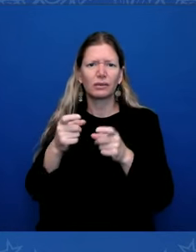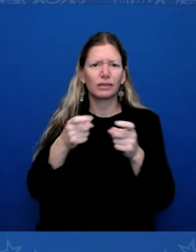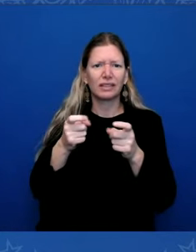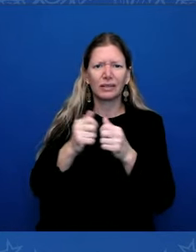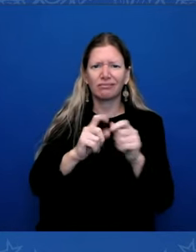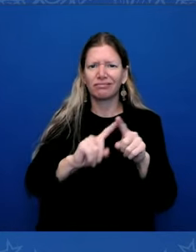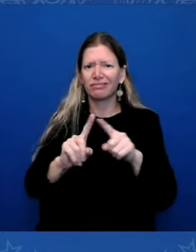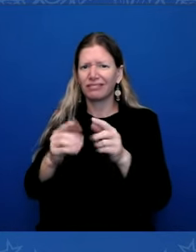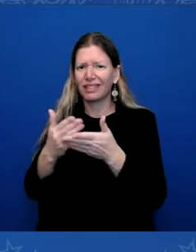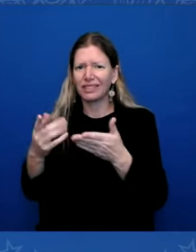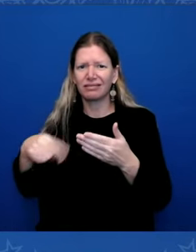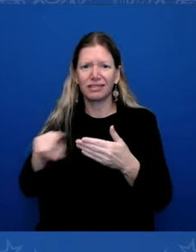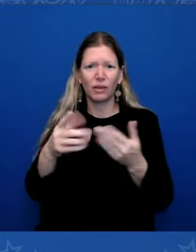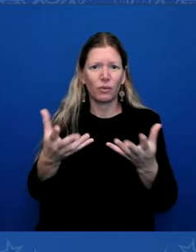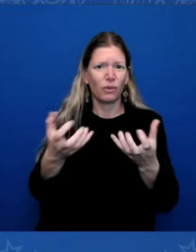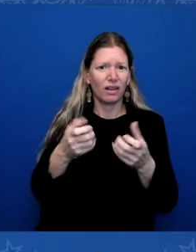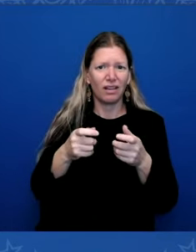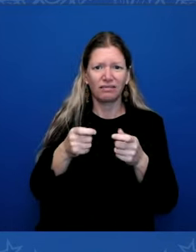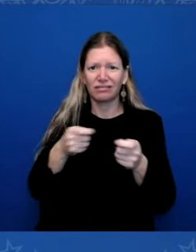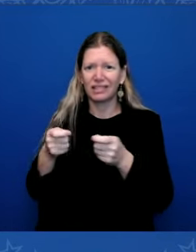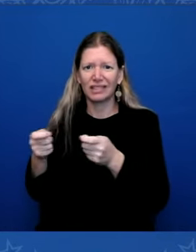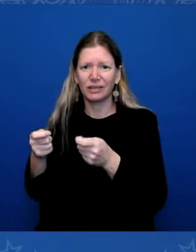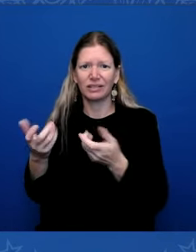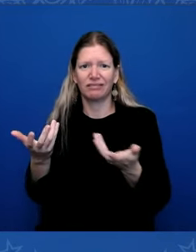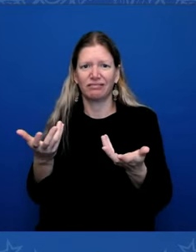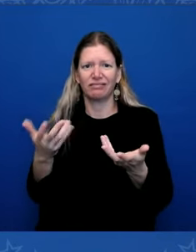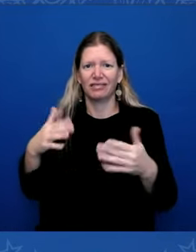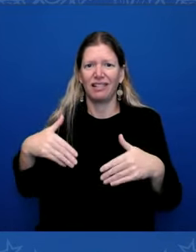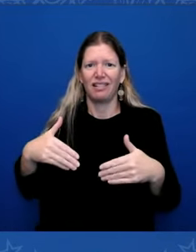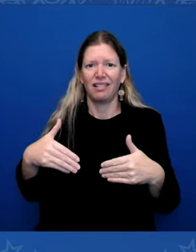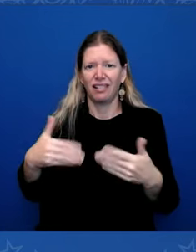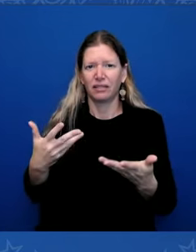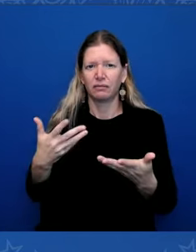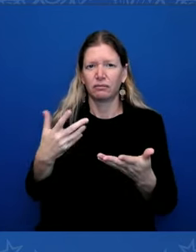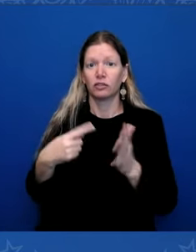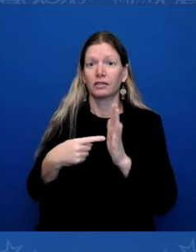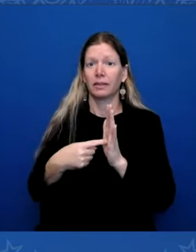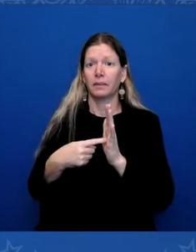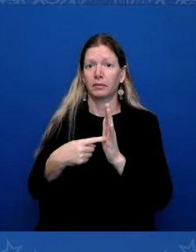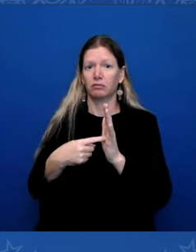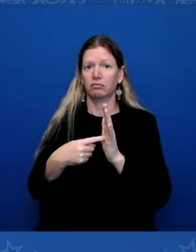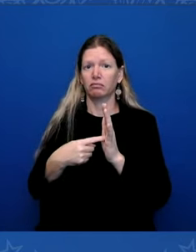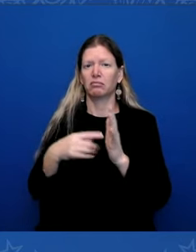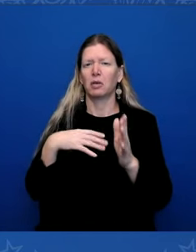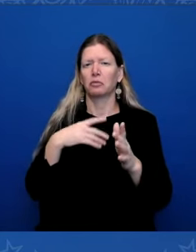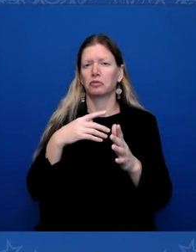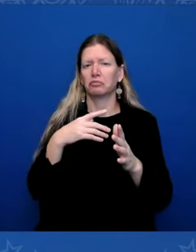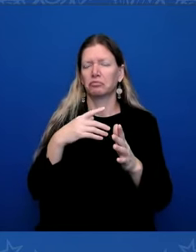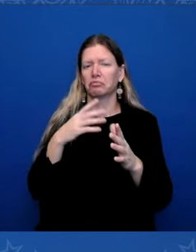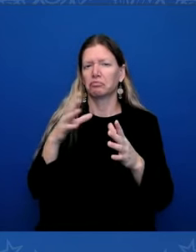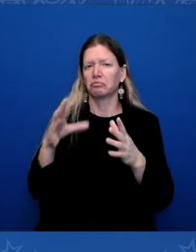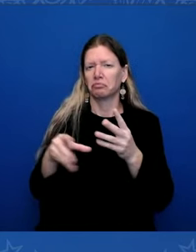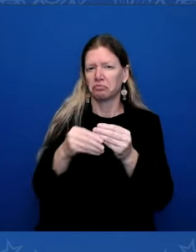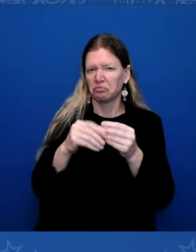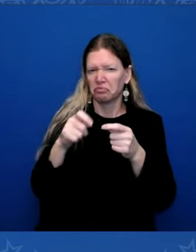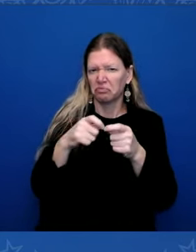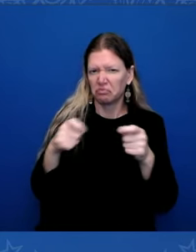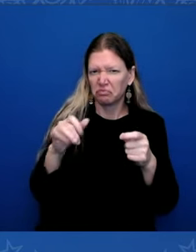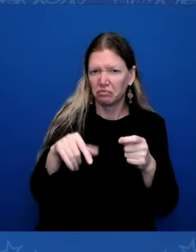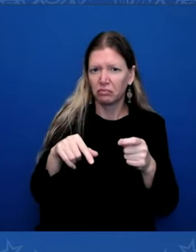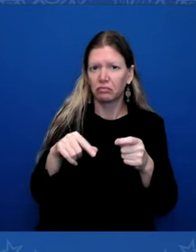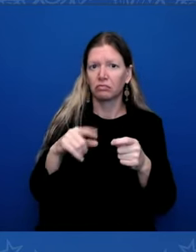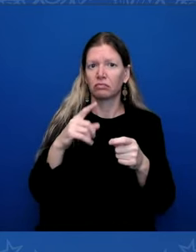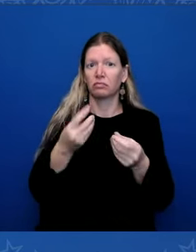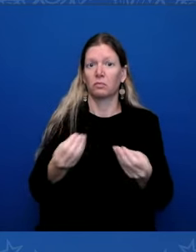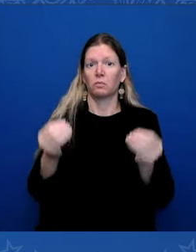For example, and I'll end with this. There is more carbon absorbed from the atmosphere on a daily